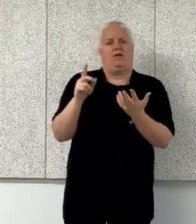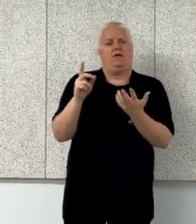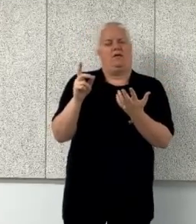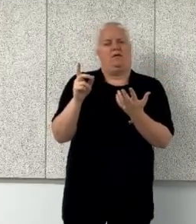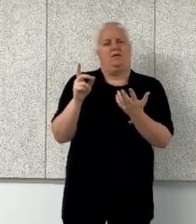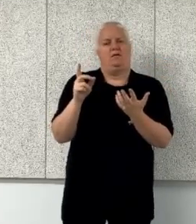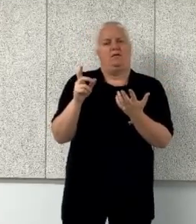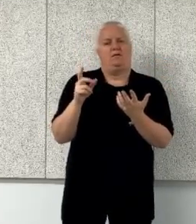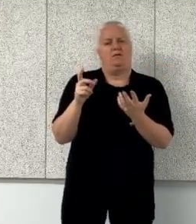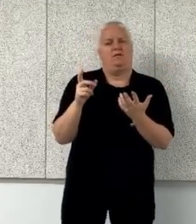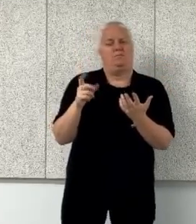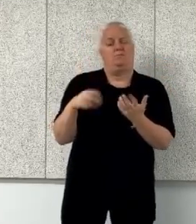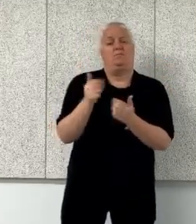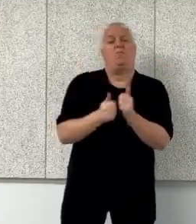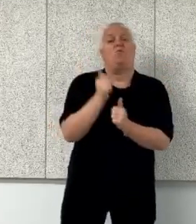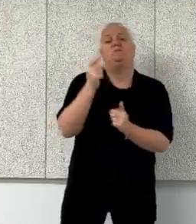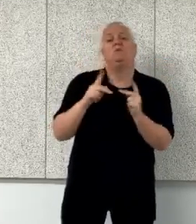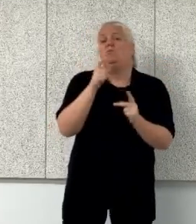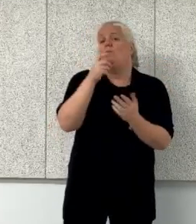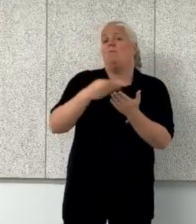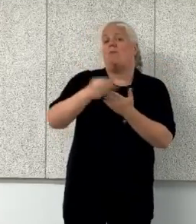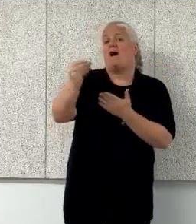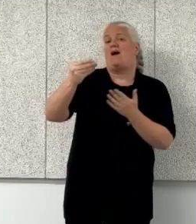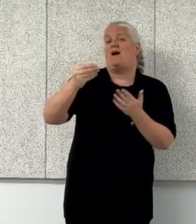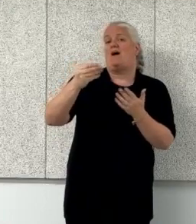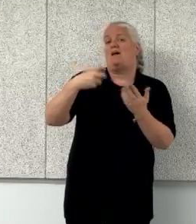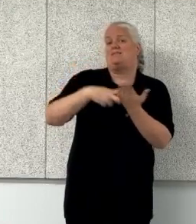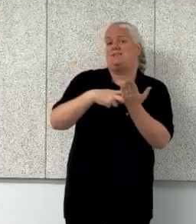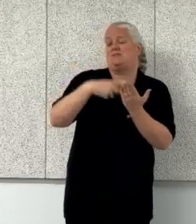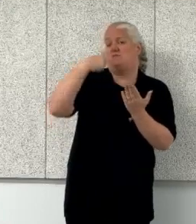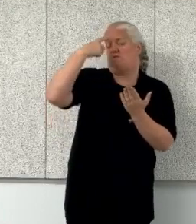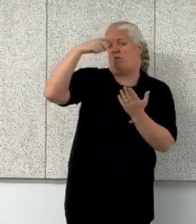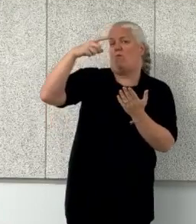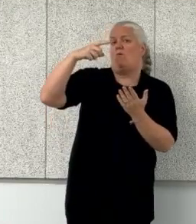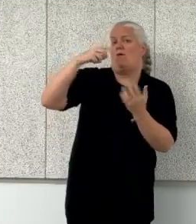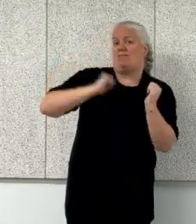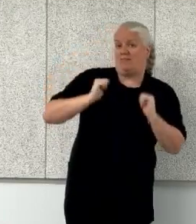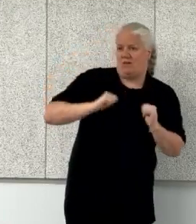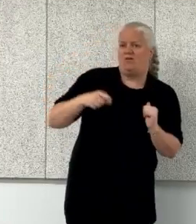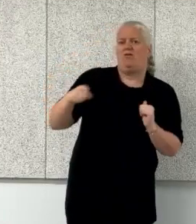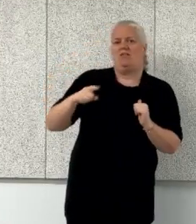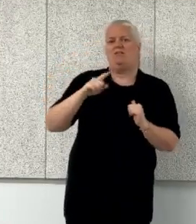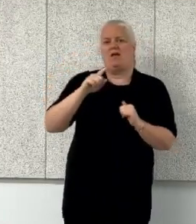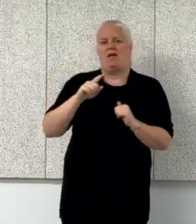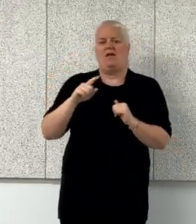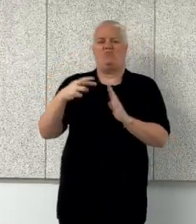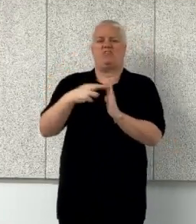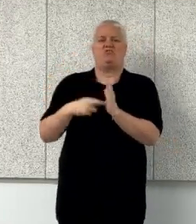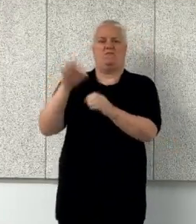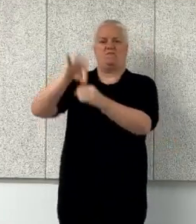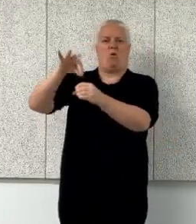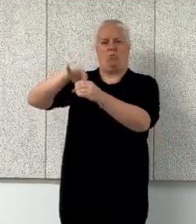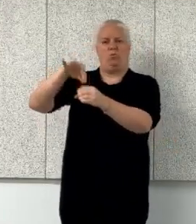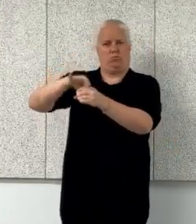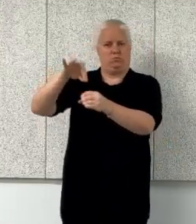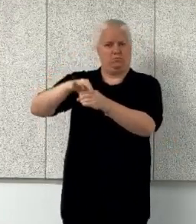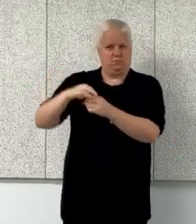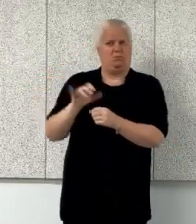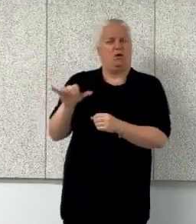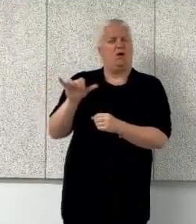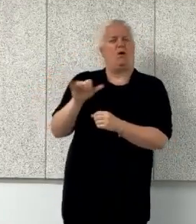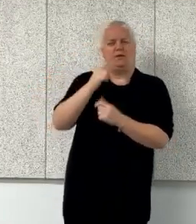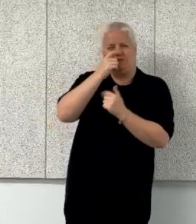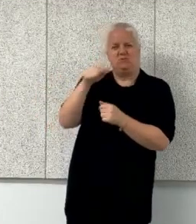in much higher numbers registered voters. So there's definitely a correlation there between investing in your values, people who are actively looking for that, people who are